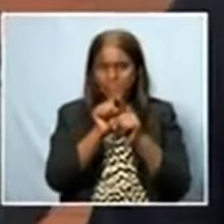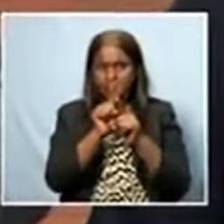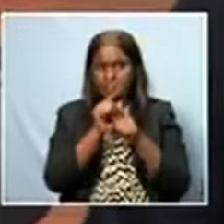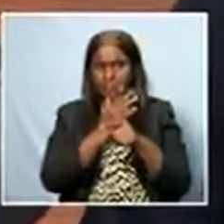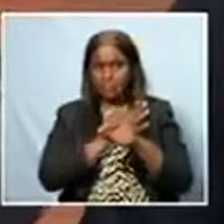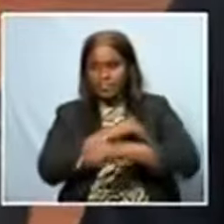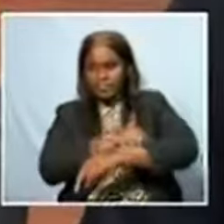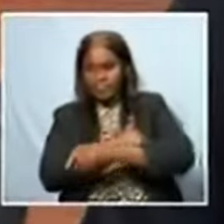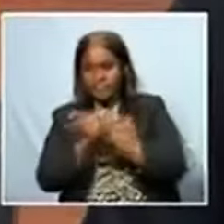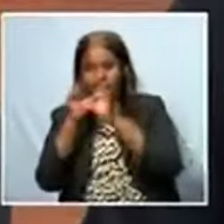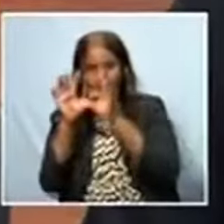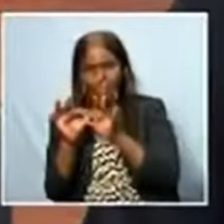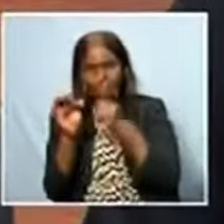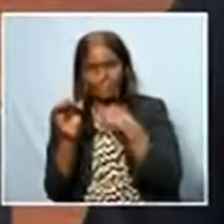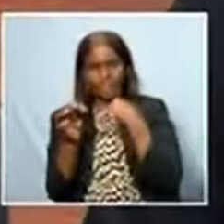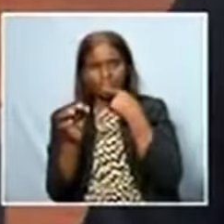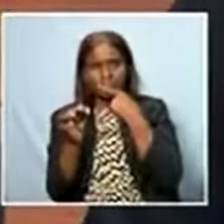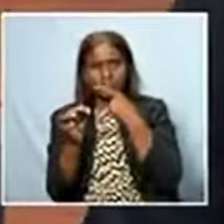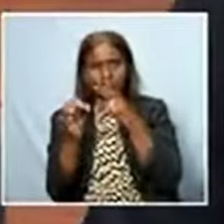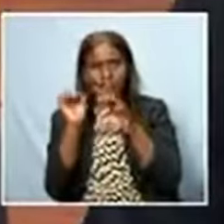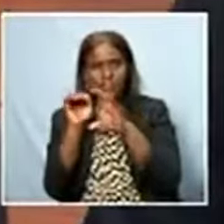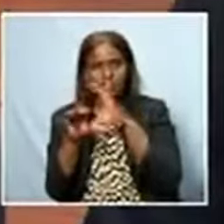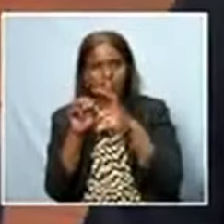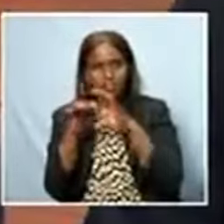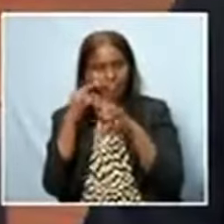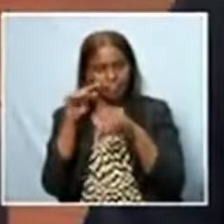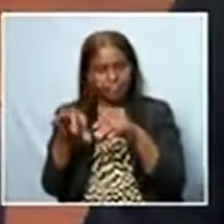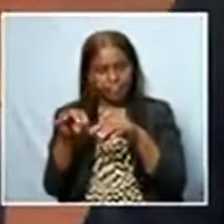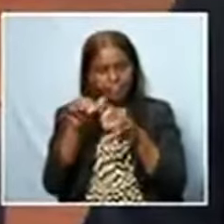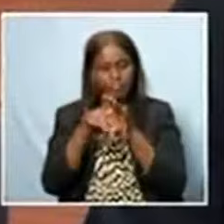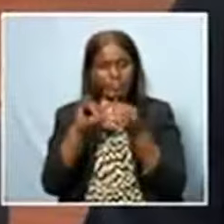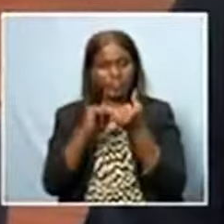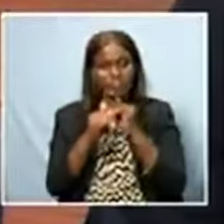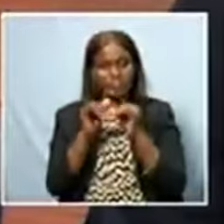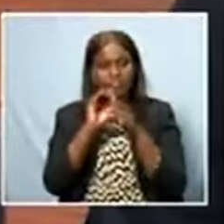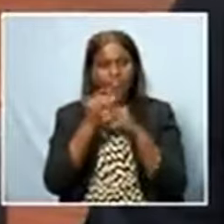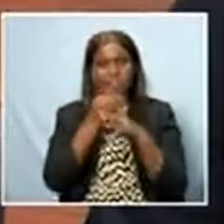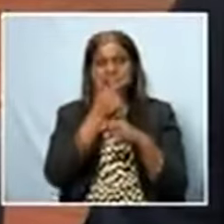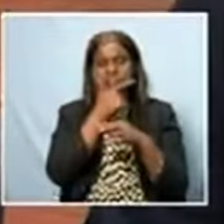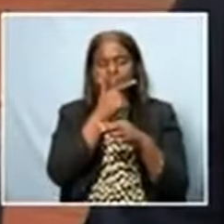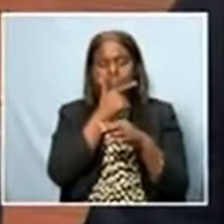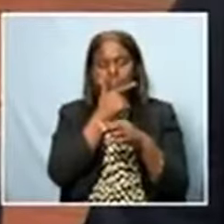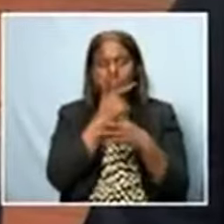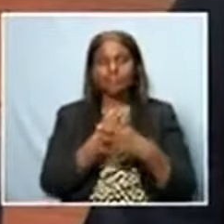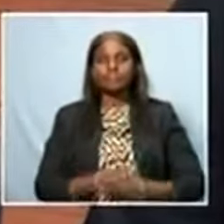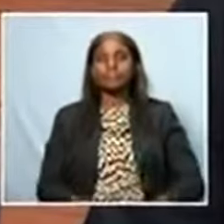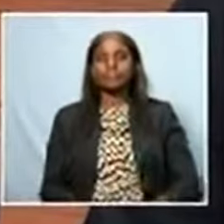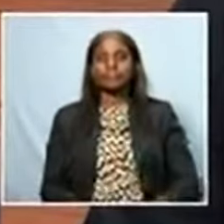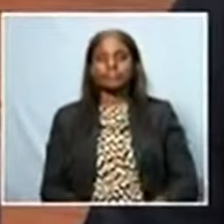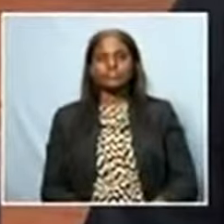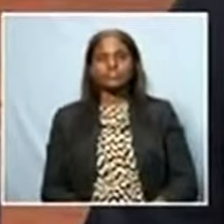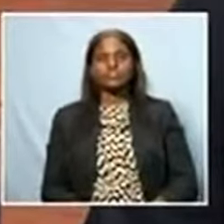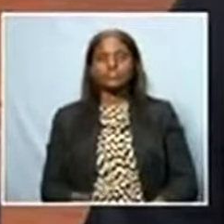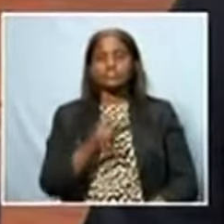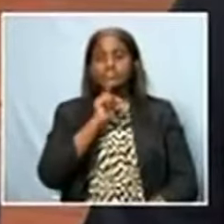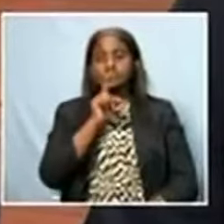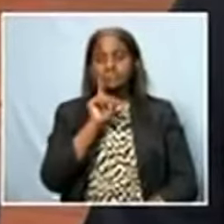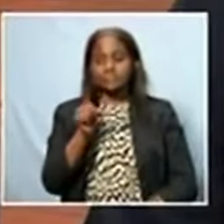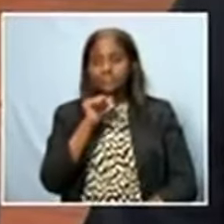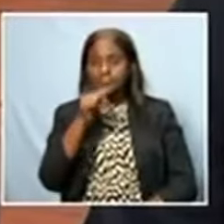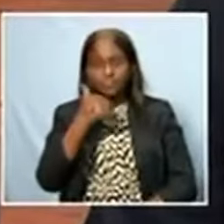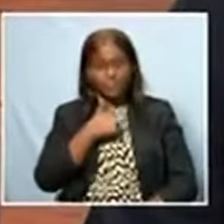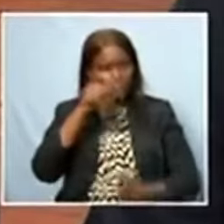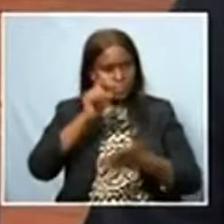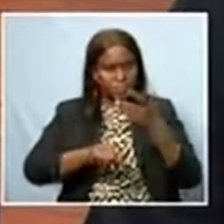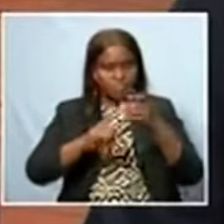wife's account and I say, pay school fees for our child in South Africa or in London or whatever. So the very fact that she doesn't have a tax